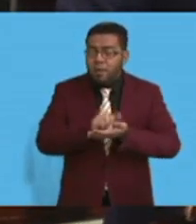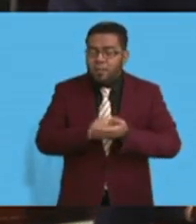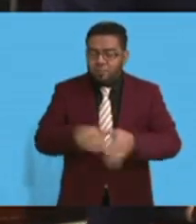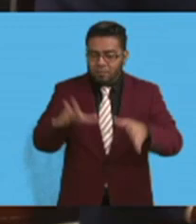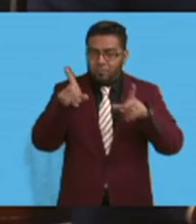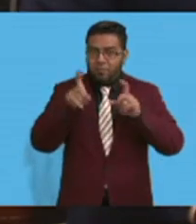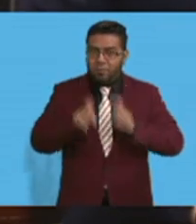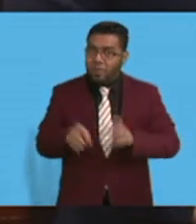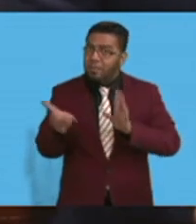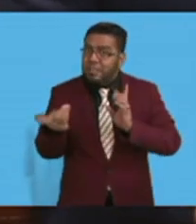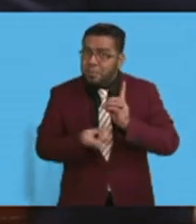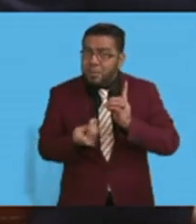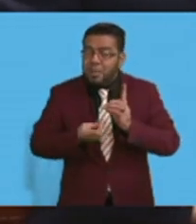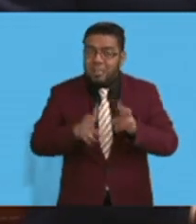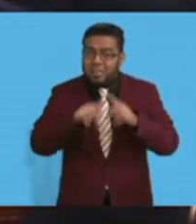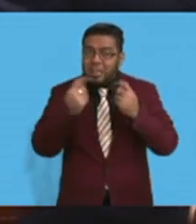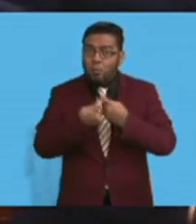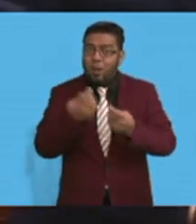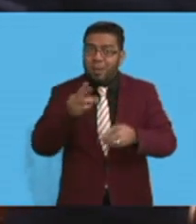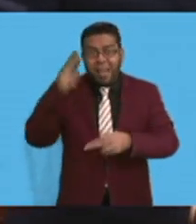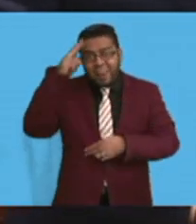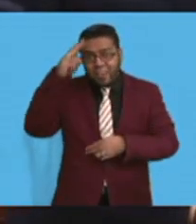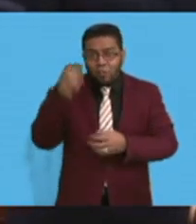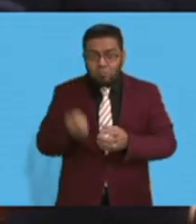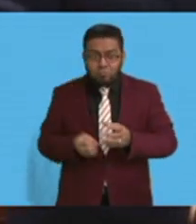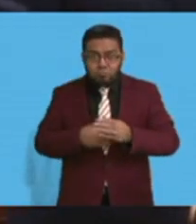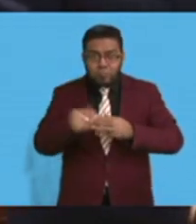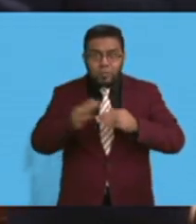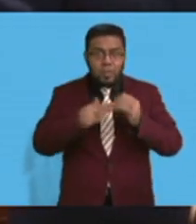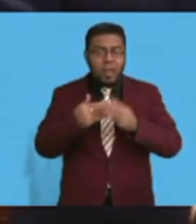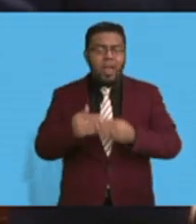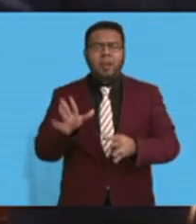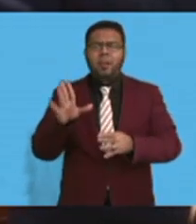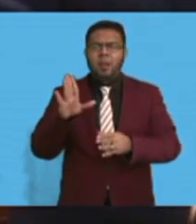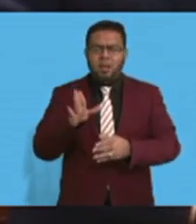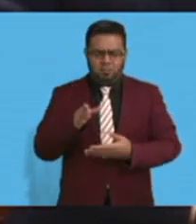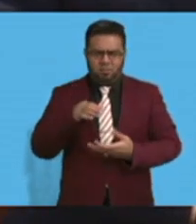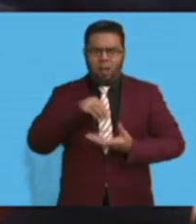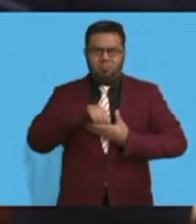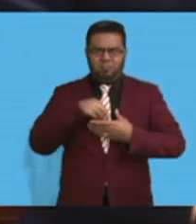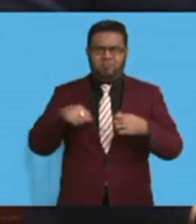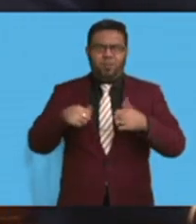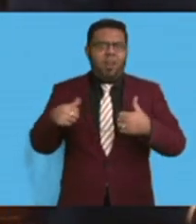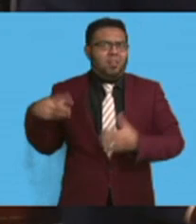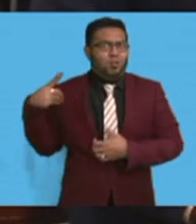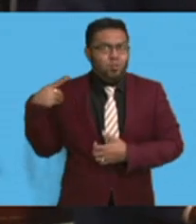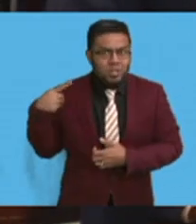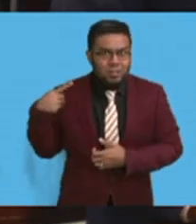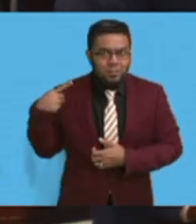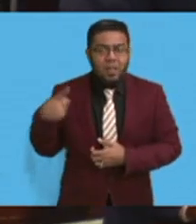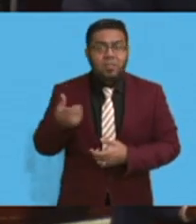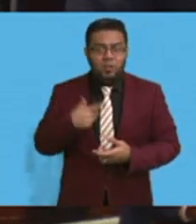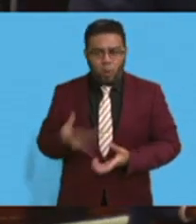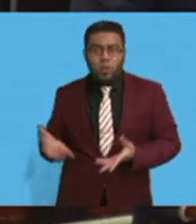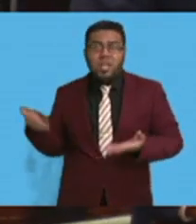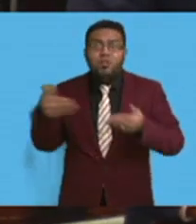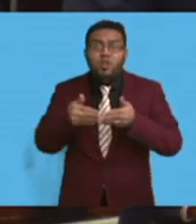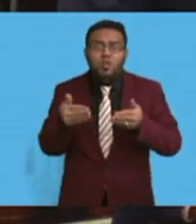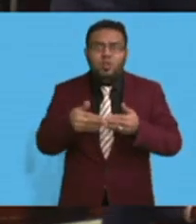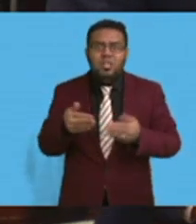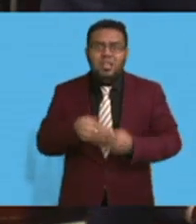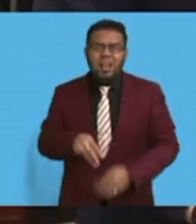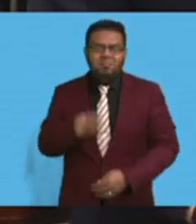tolerance, discipline, teamwork, nation building and a sense of civic duty. That's why we're bringing scouting to the Fijian education